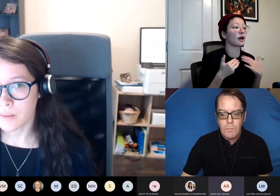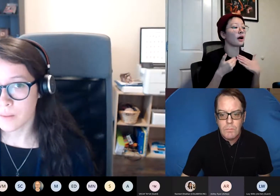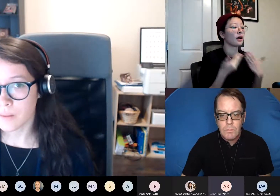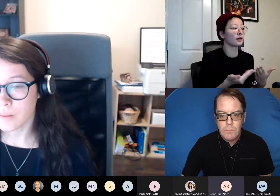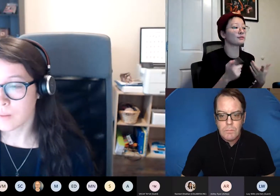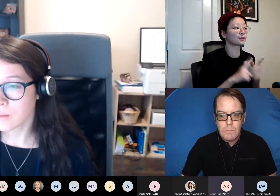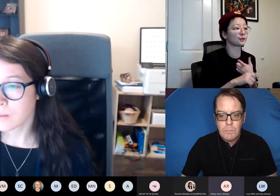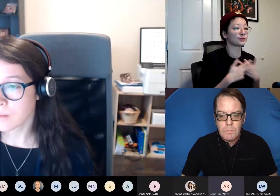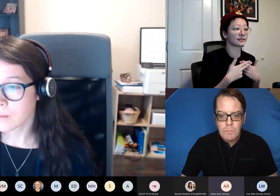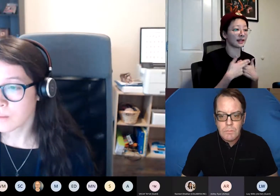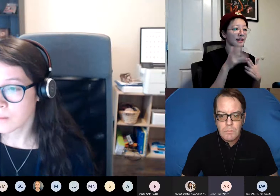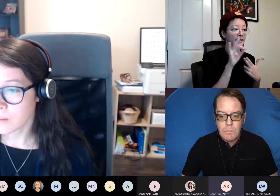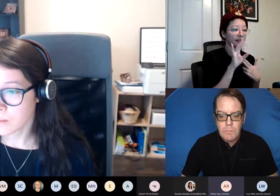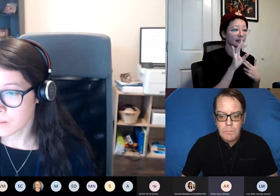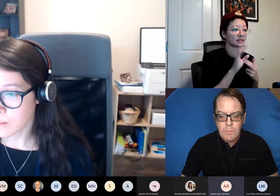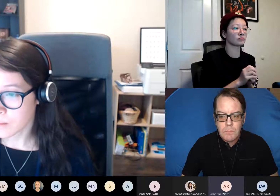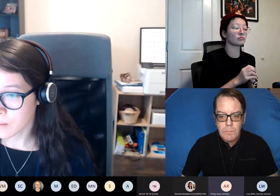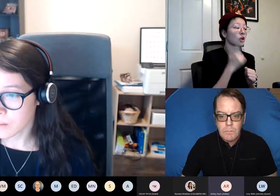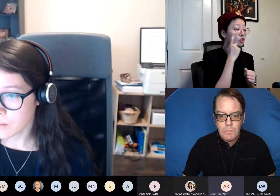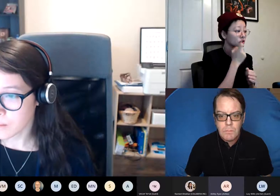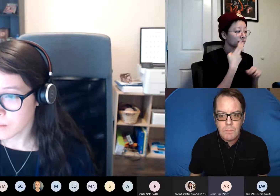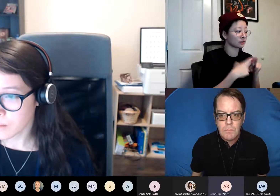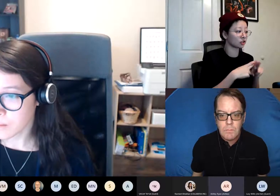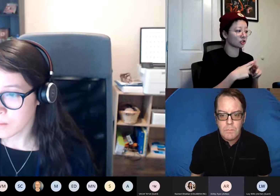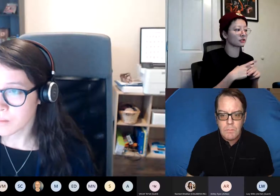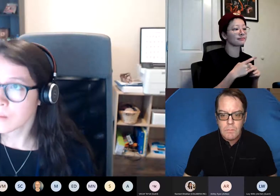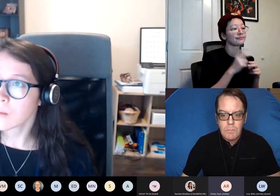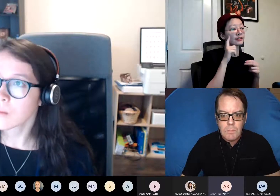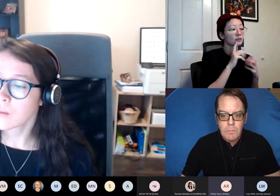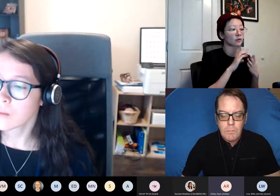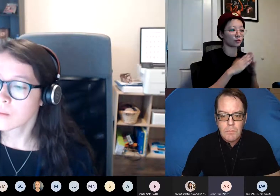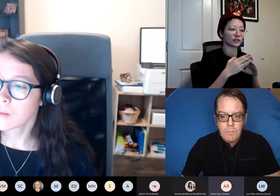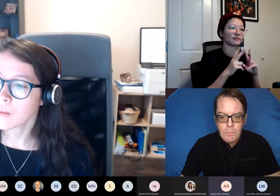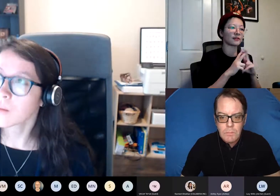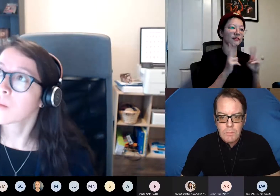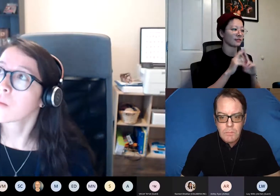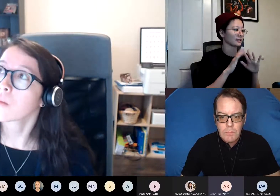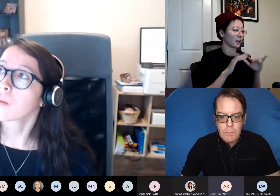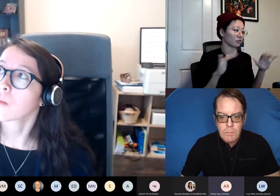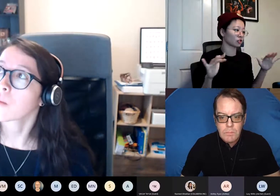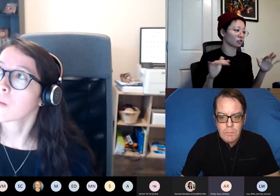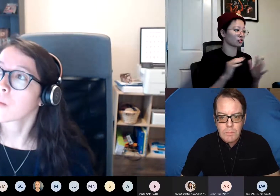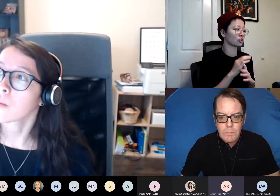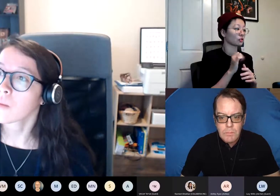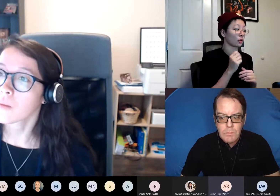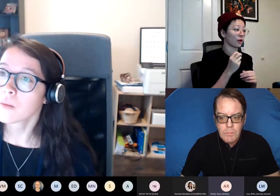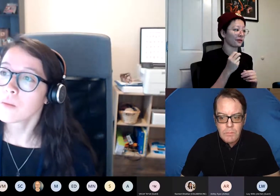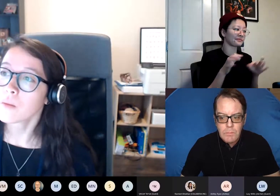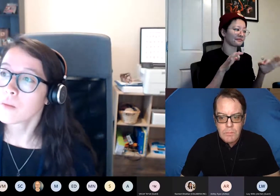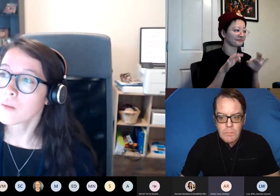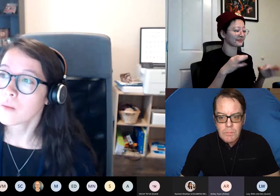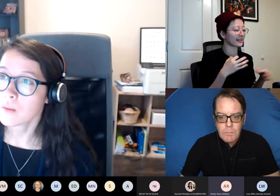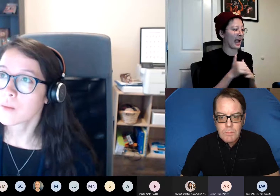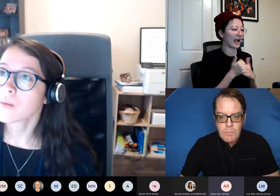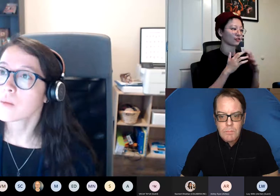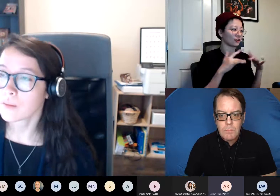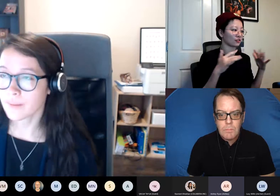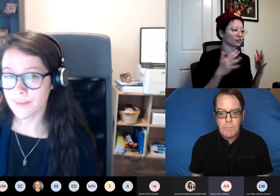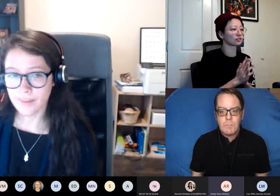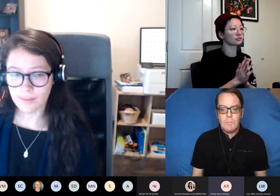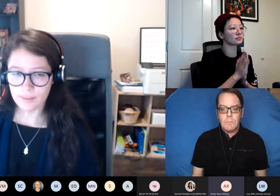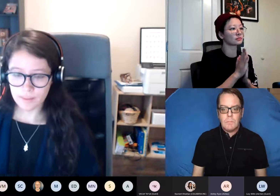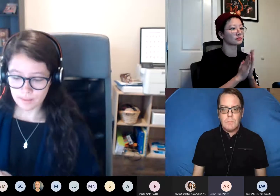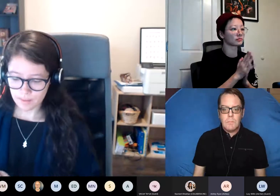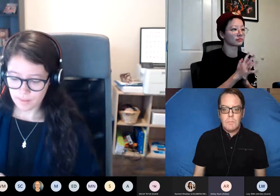A little bit of history about American Sign Language I just shared with you, if you don't mind moving to slide 8. I had